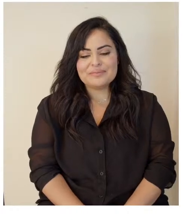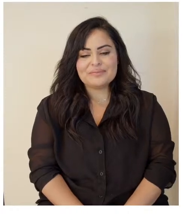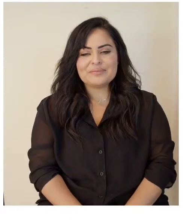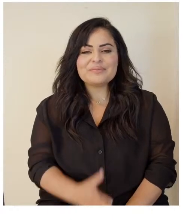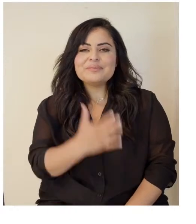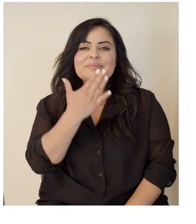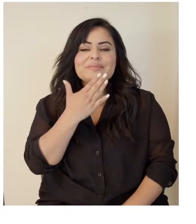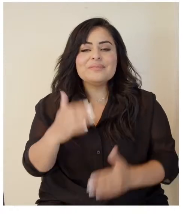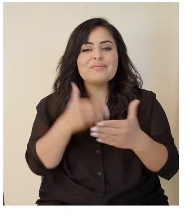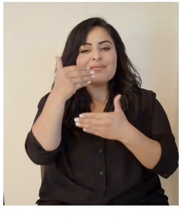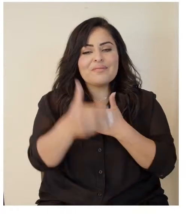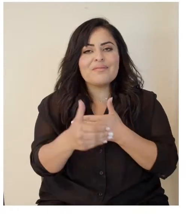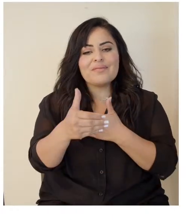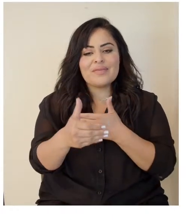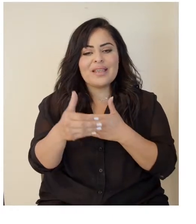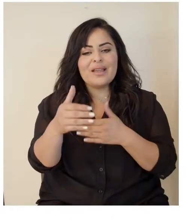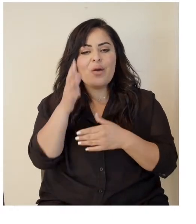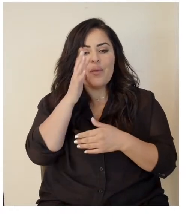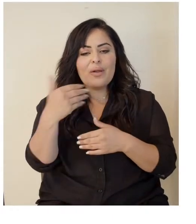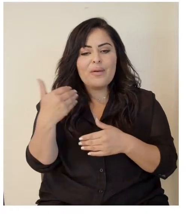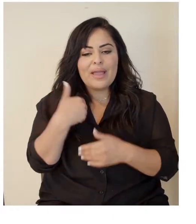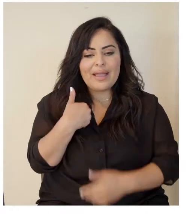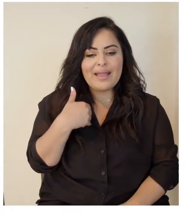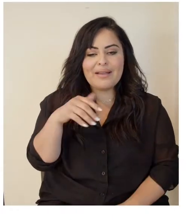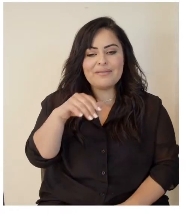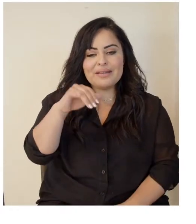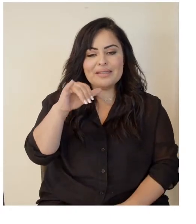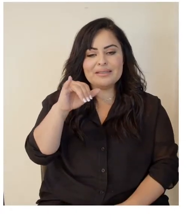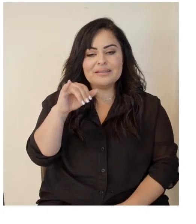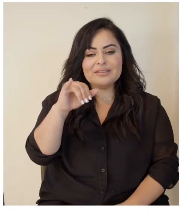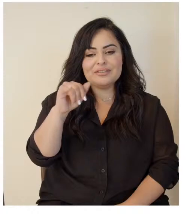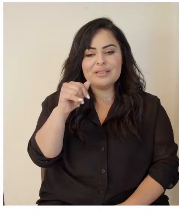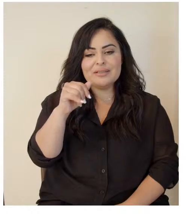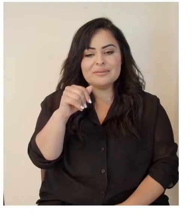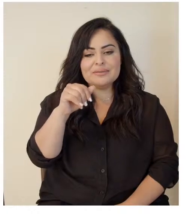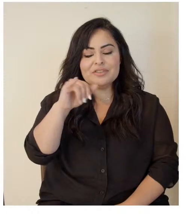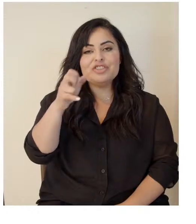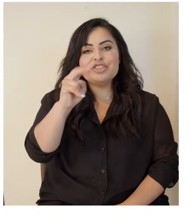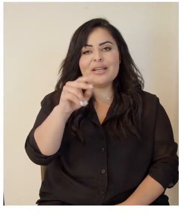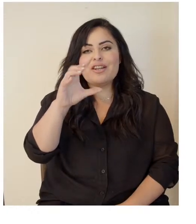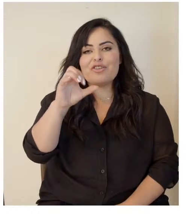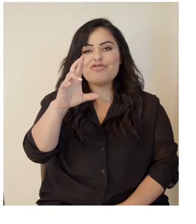Thank you. Next, we're going to have Air Resource Advisor Jen Croft.